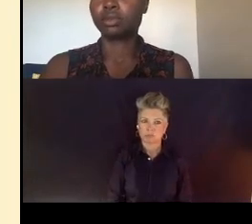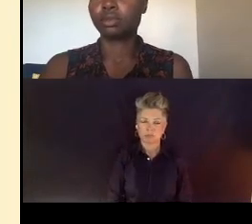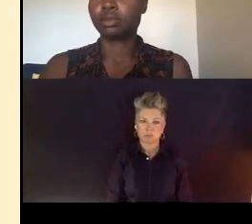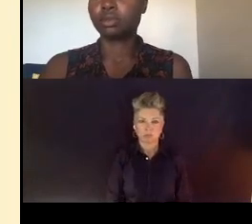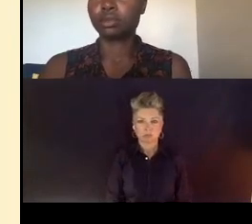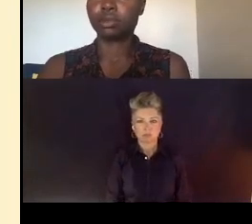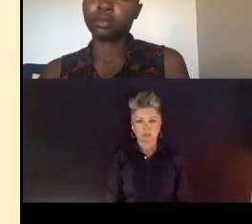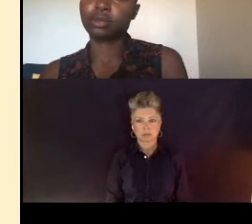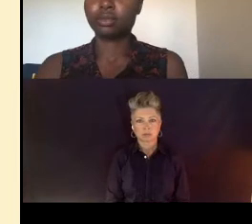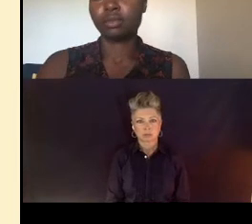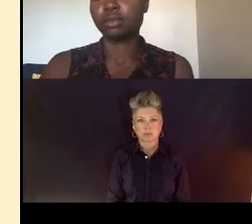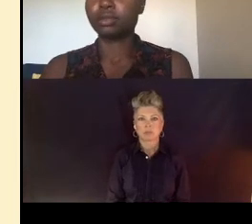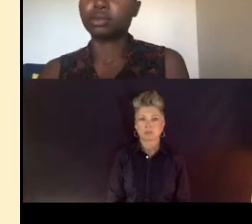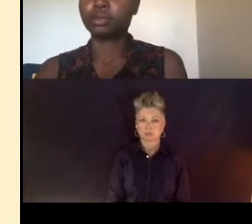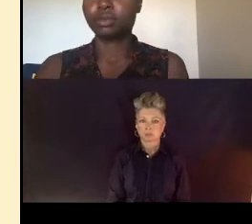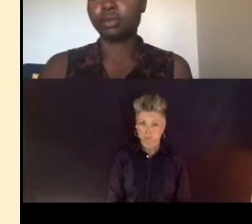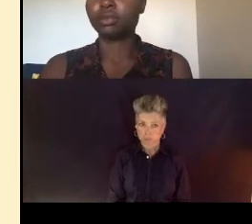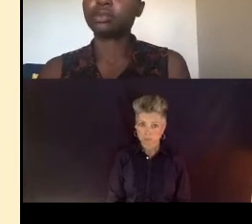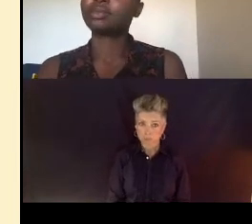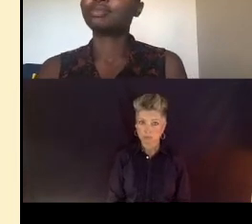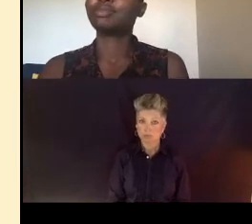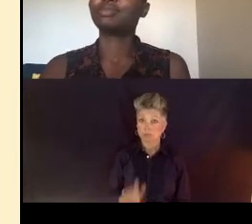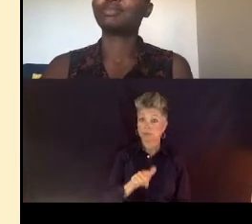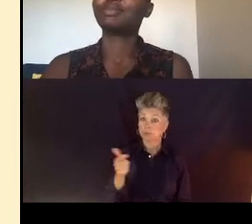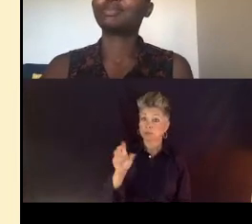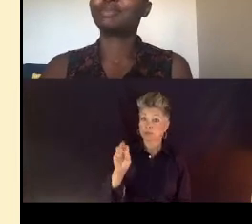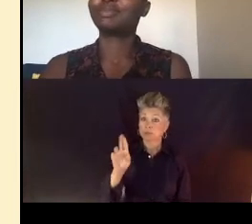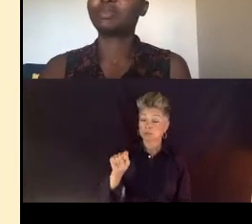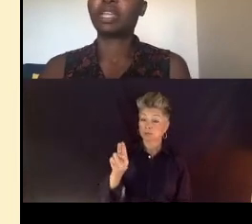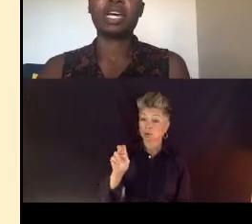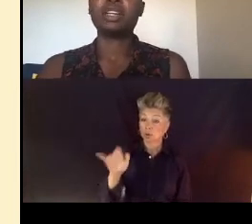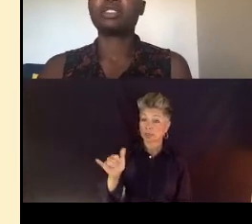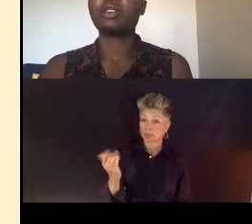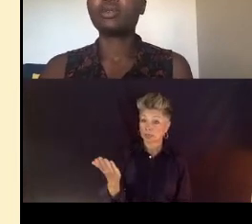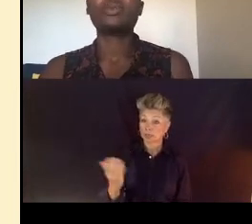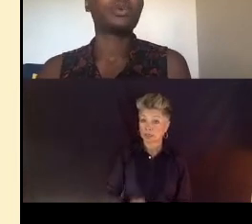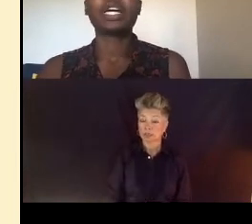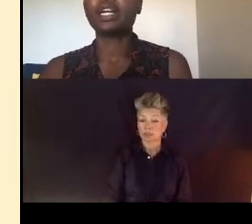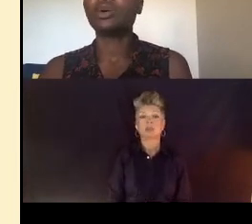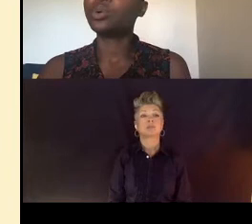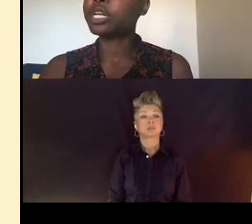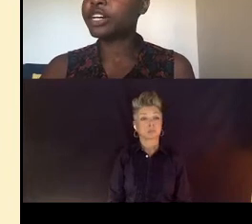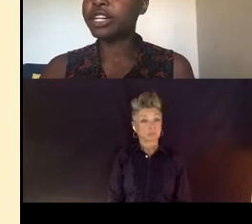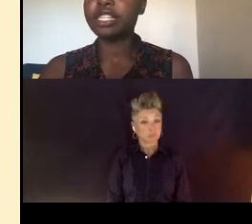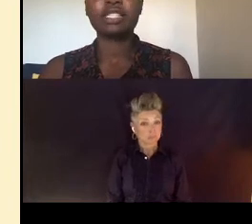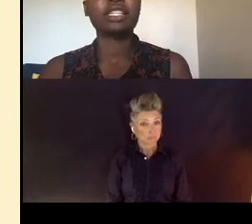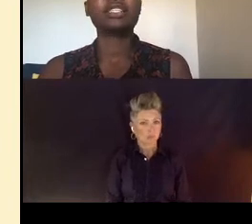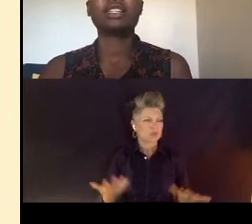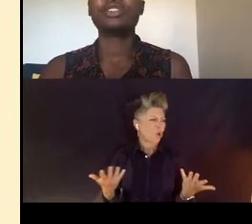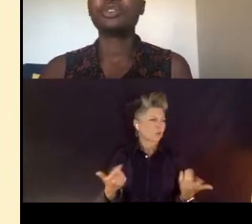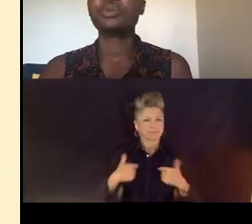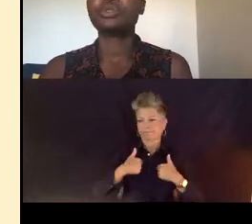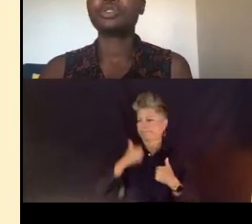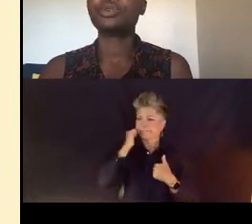All right. So Courtney, you can jump us off here. So what can an ordinary